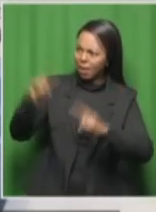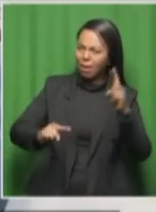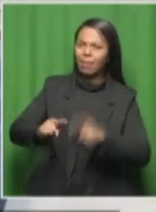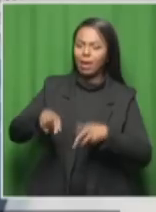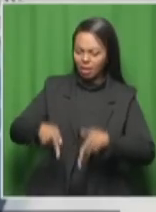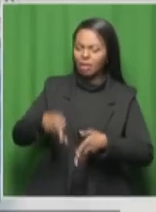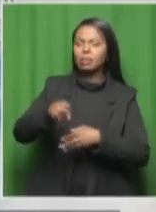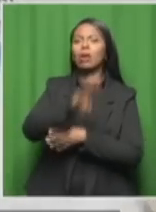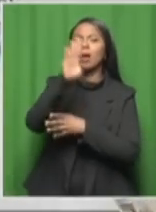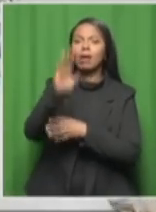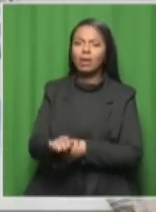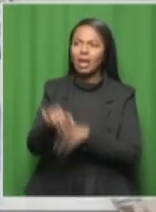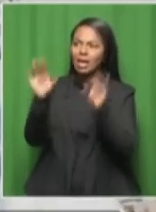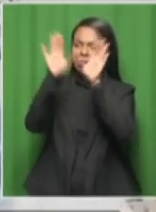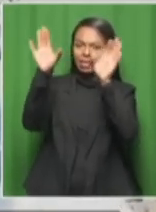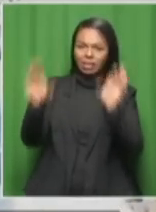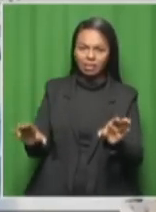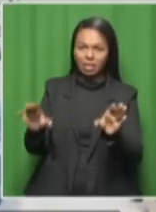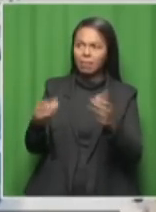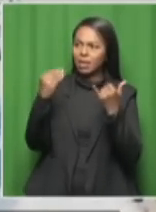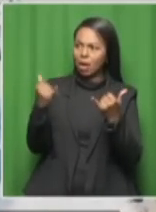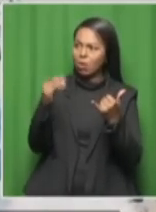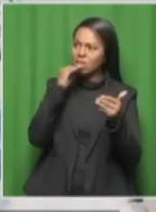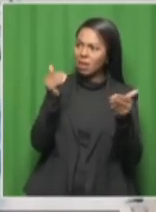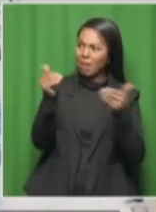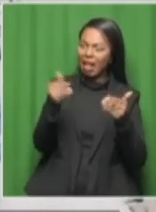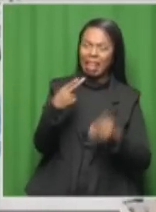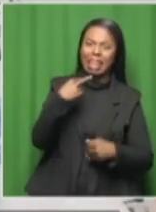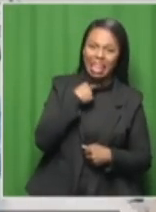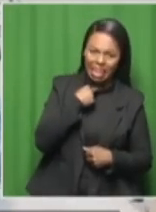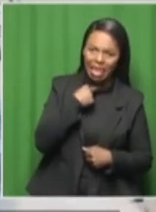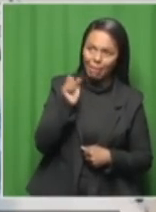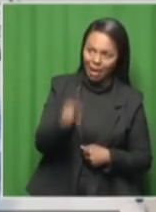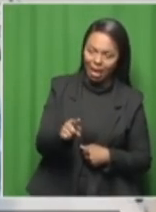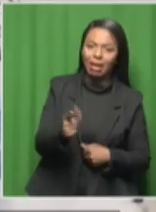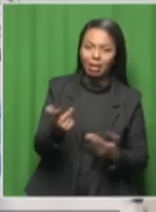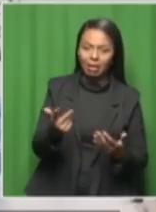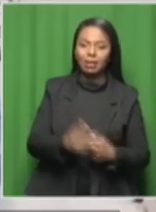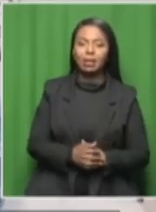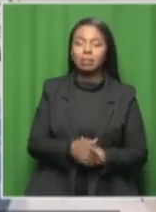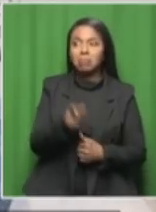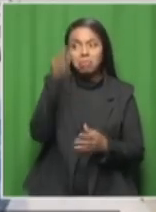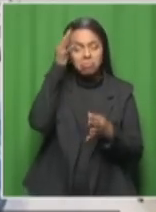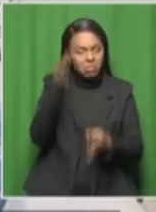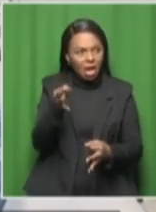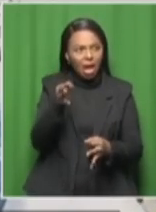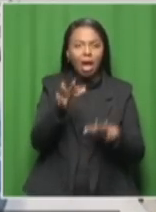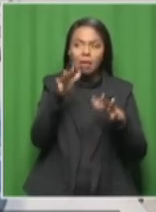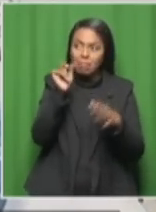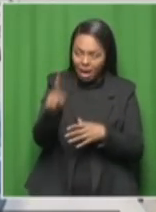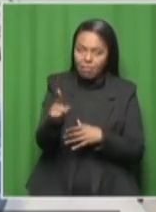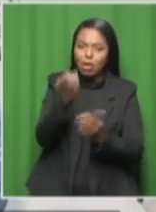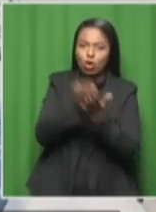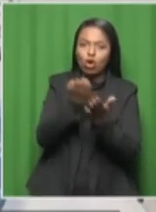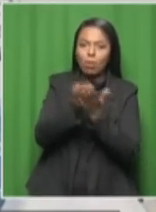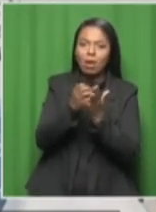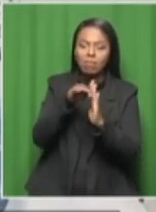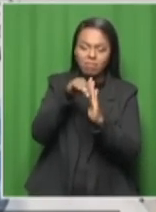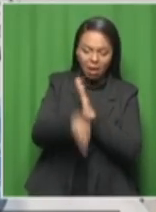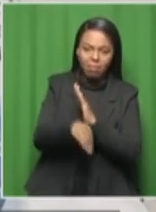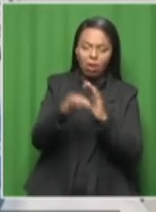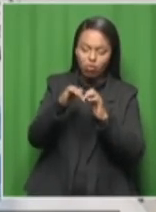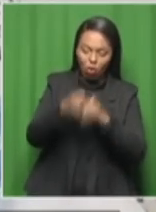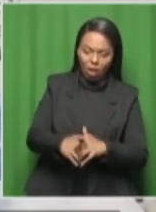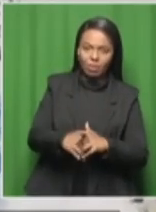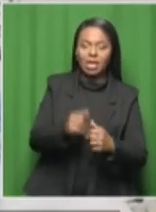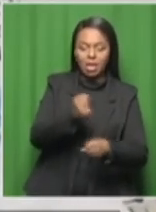the system was not designed to deal with them. And those years coincided with the economic collapse of 2008. Where we